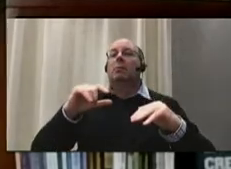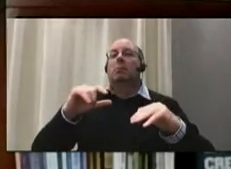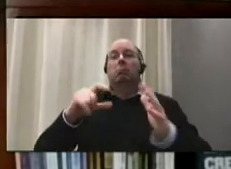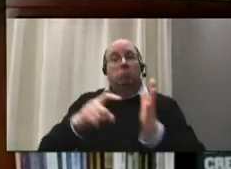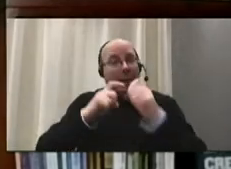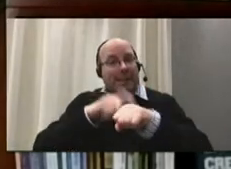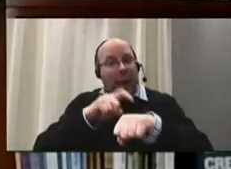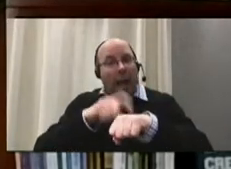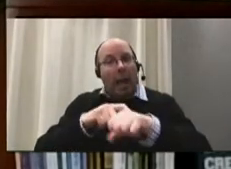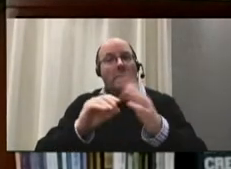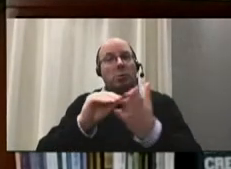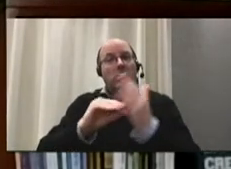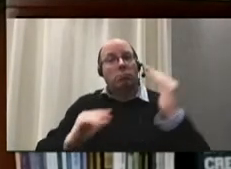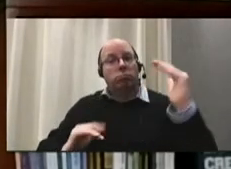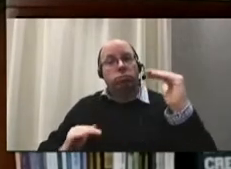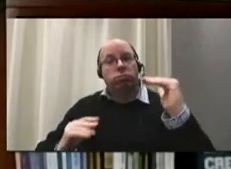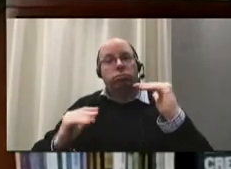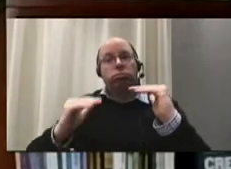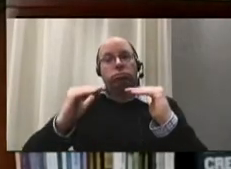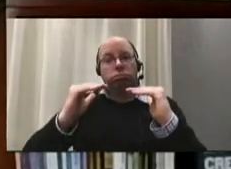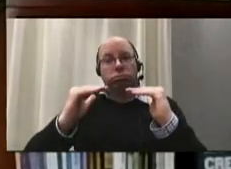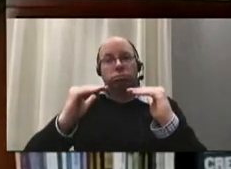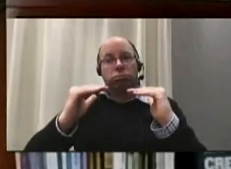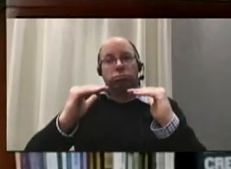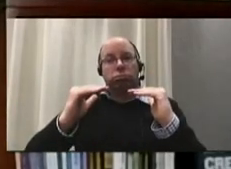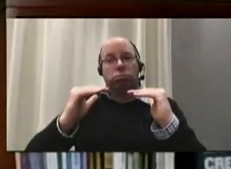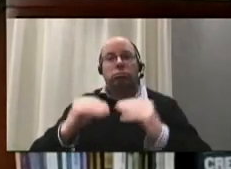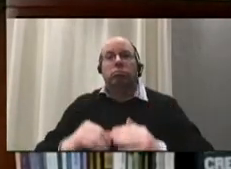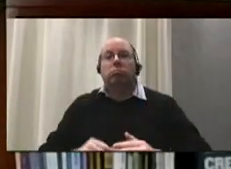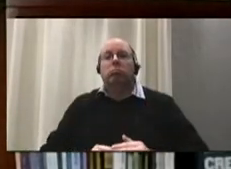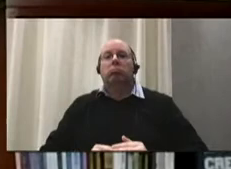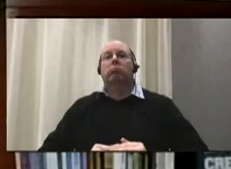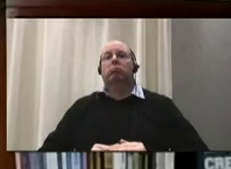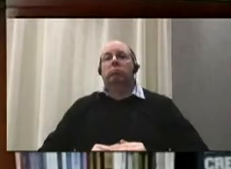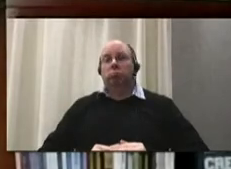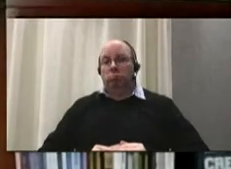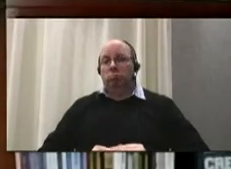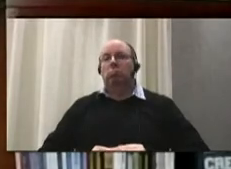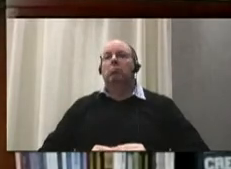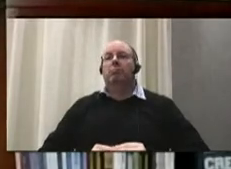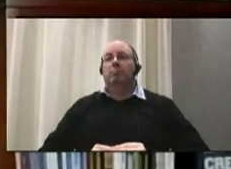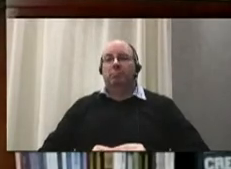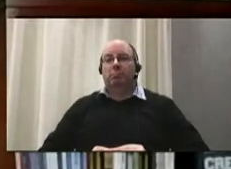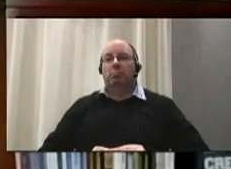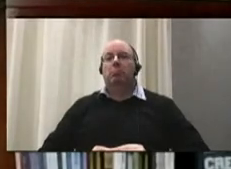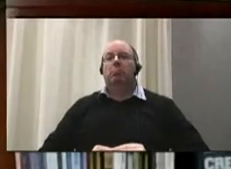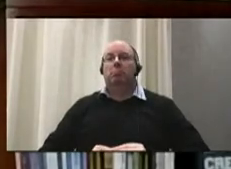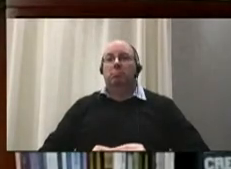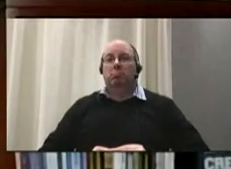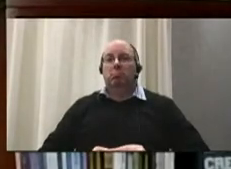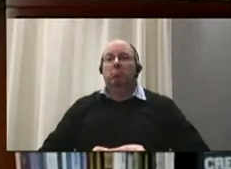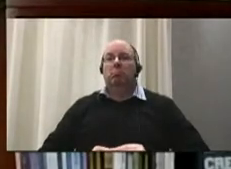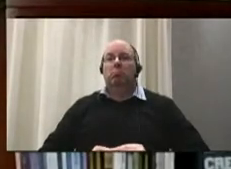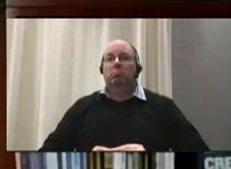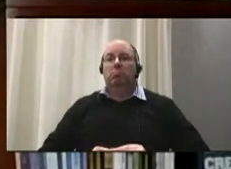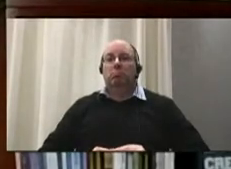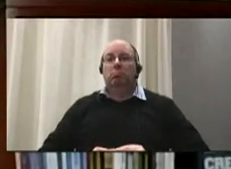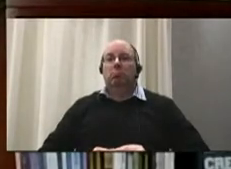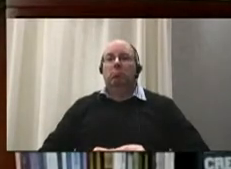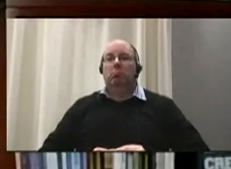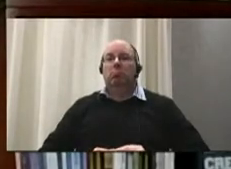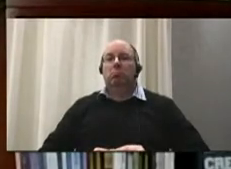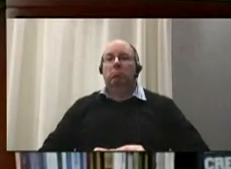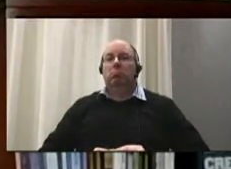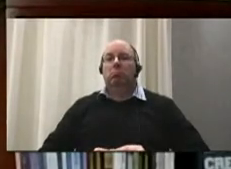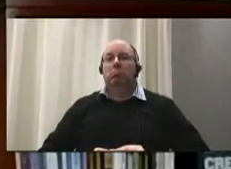as aids to giving our students extra time to learn some of those concepts that they didn't get while they were virtual for a